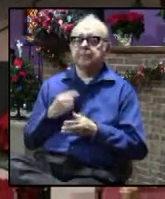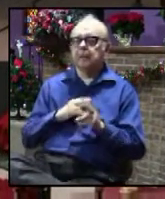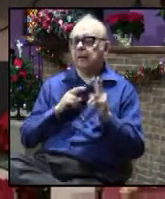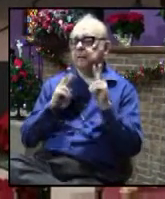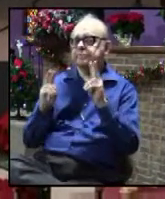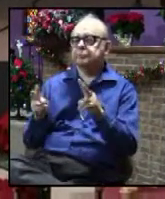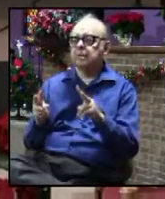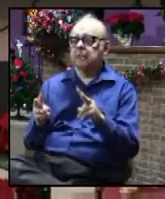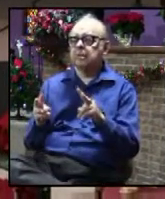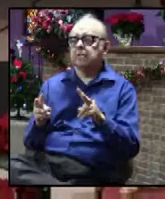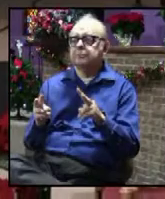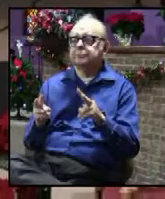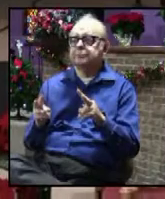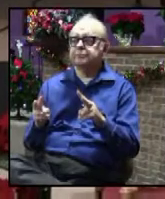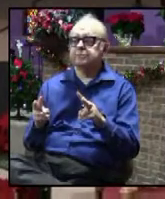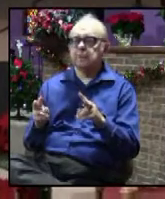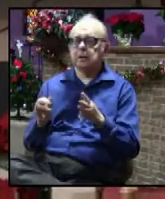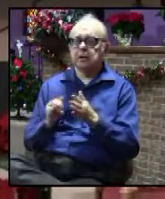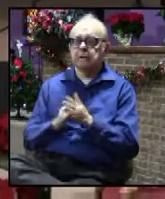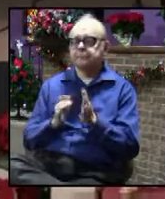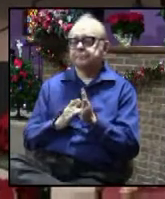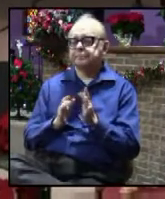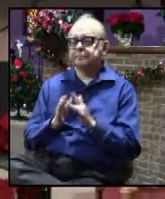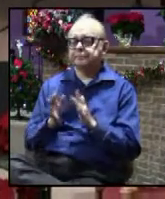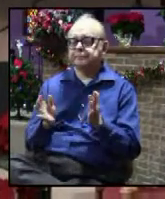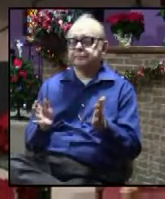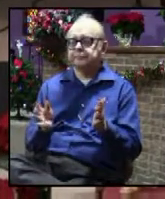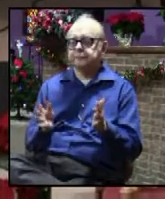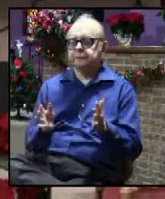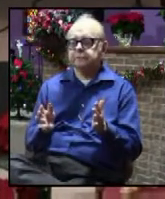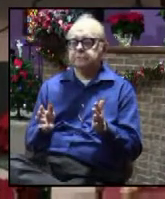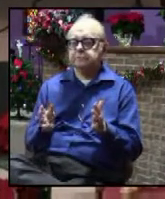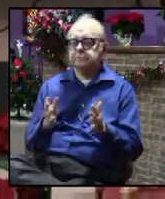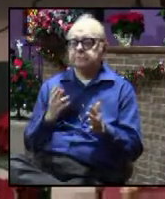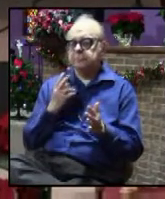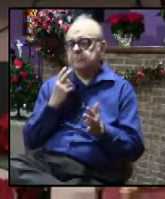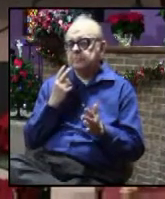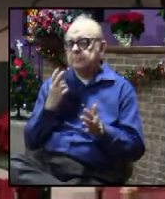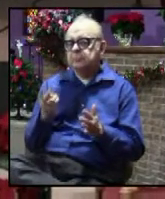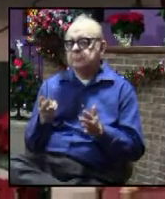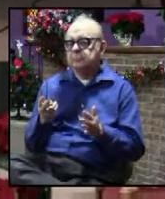at, and that is Jesus. You see,